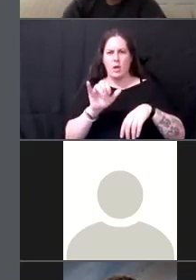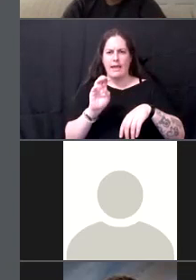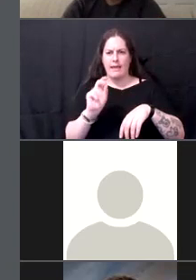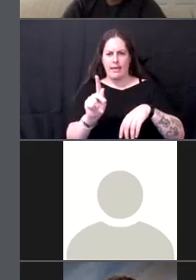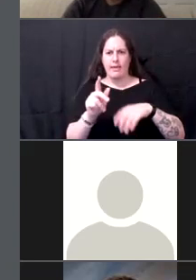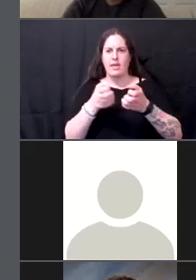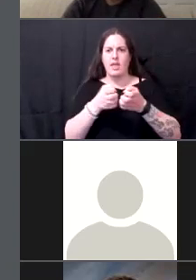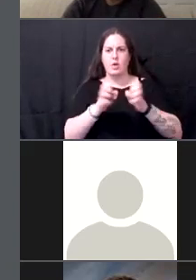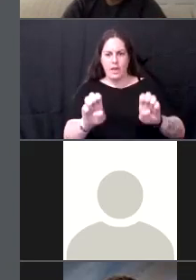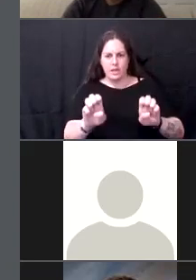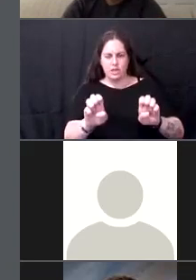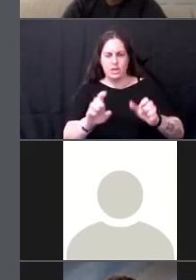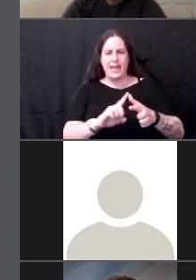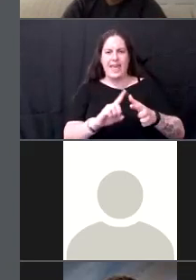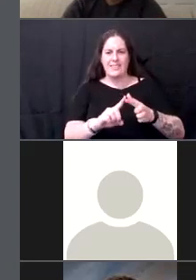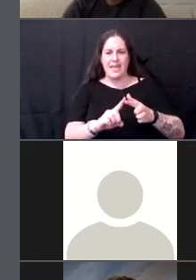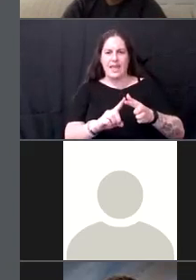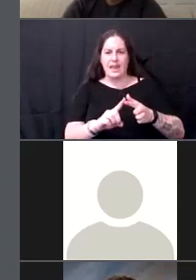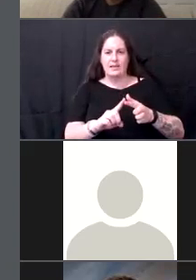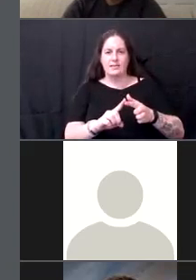it to come up with the law of gravitation.